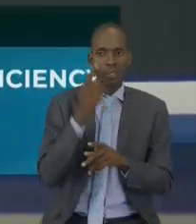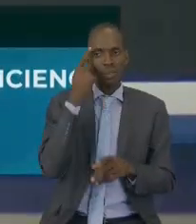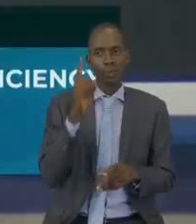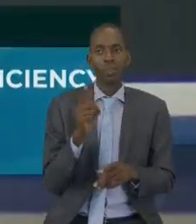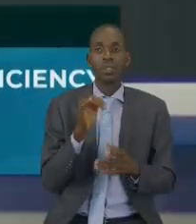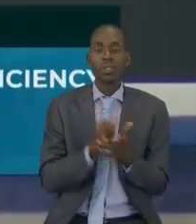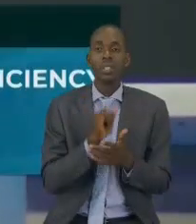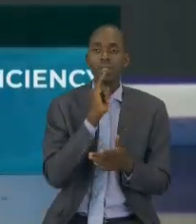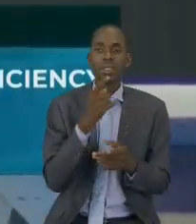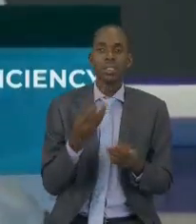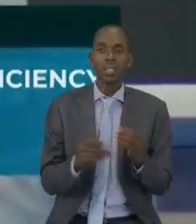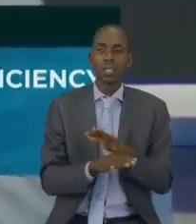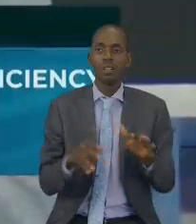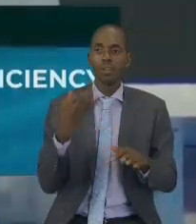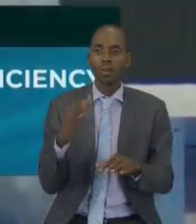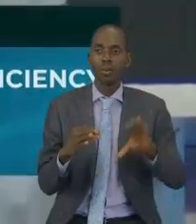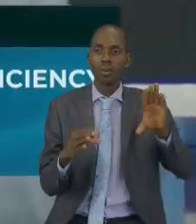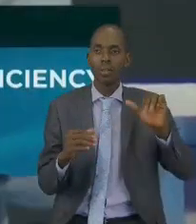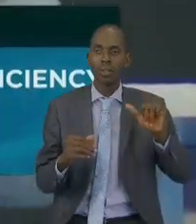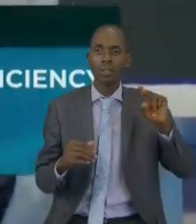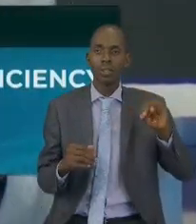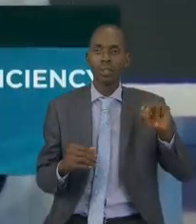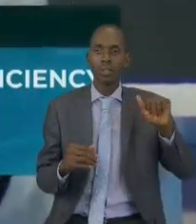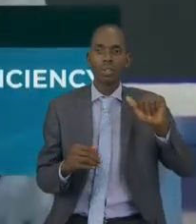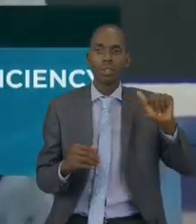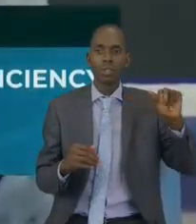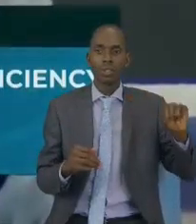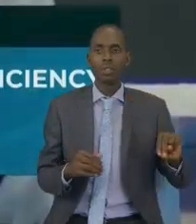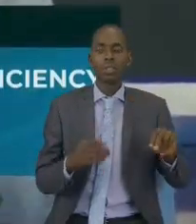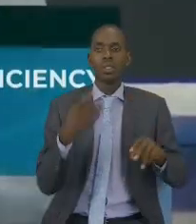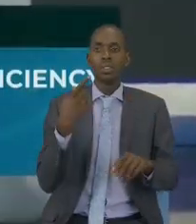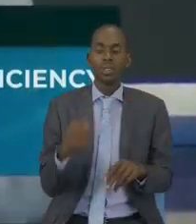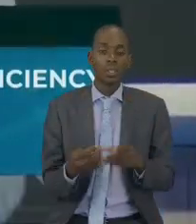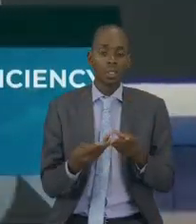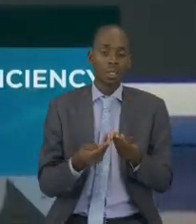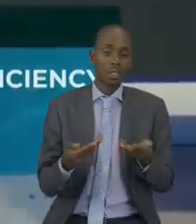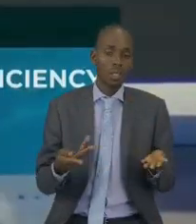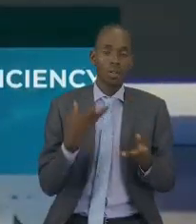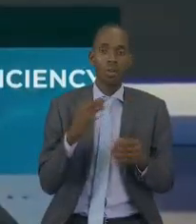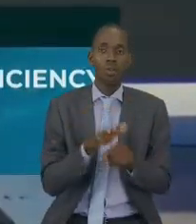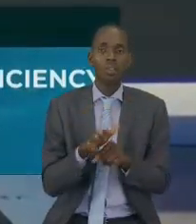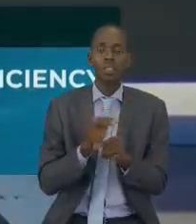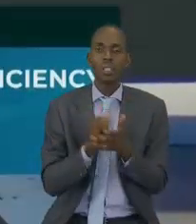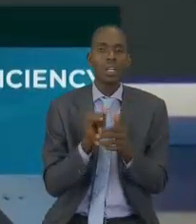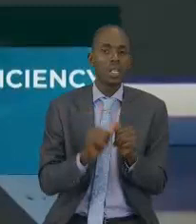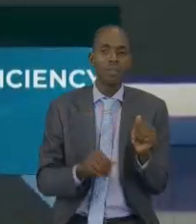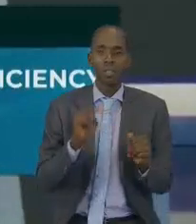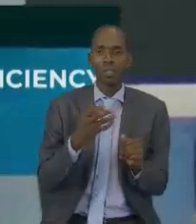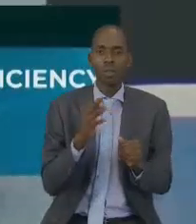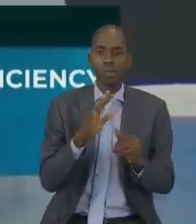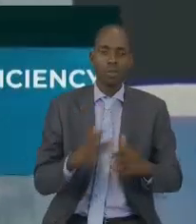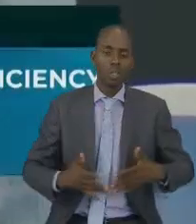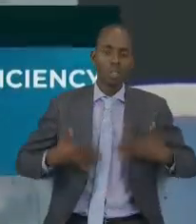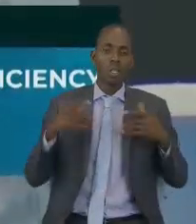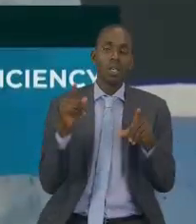the land of Canaan, the Canaan of sufficiency, that every need of your life, as it brings